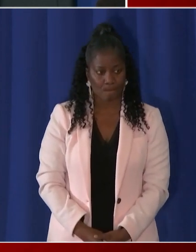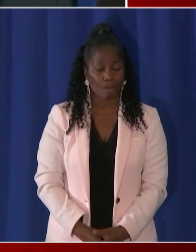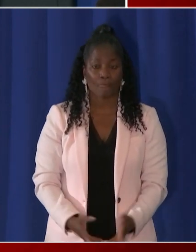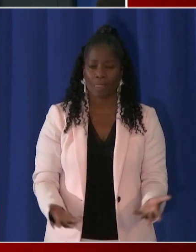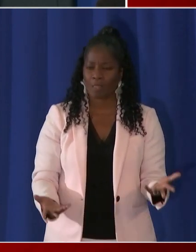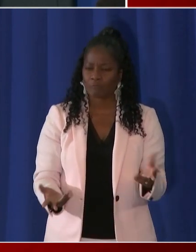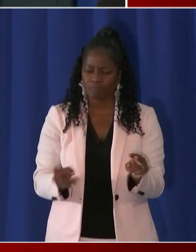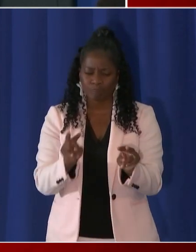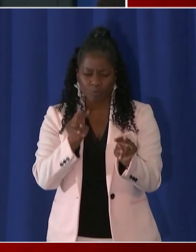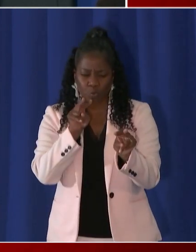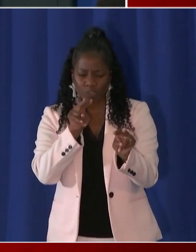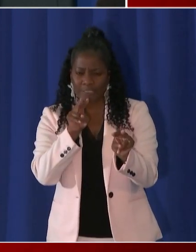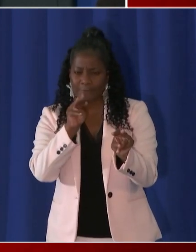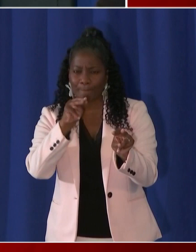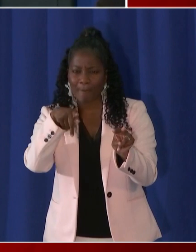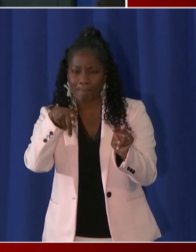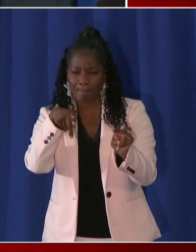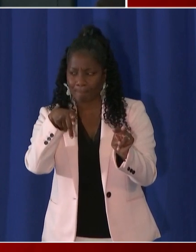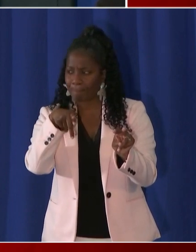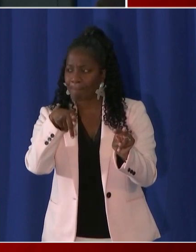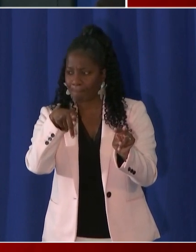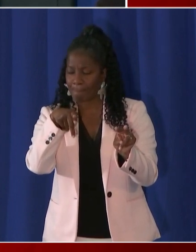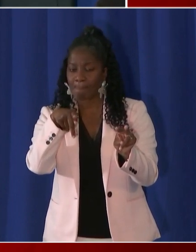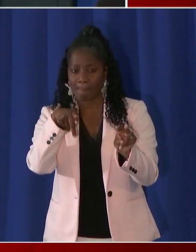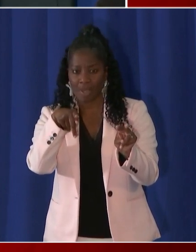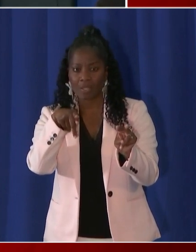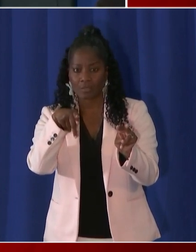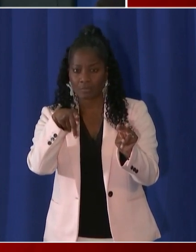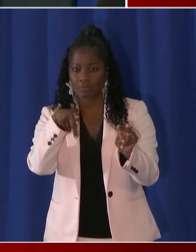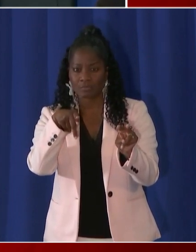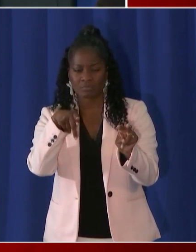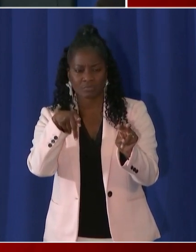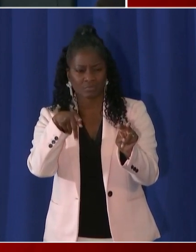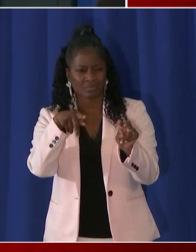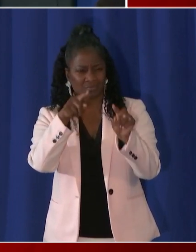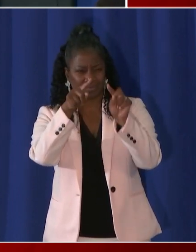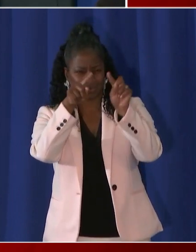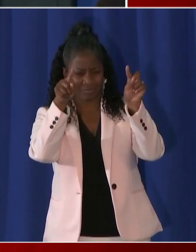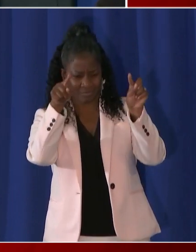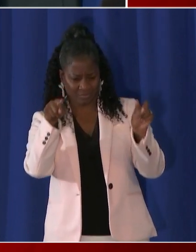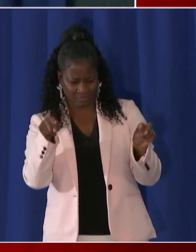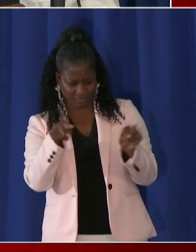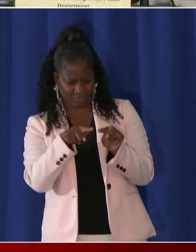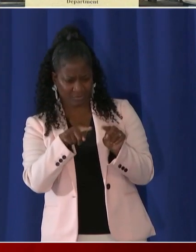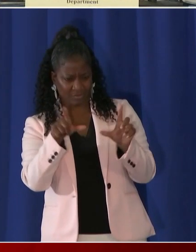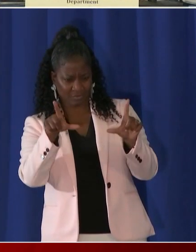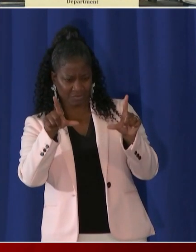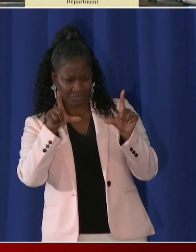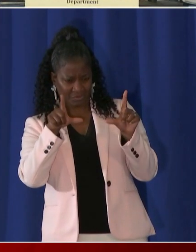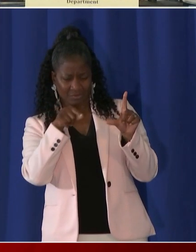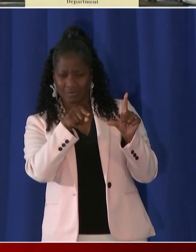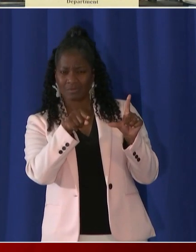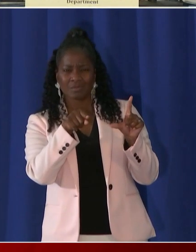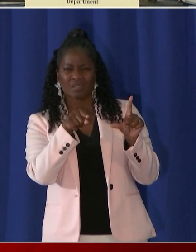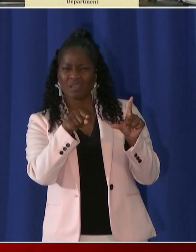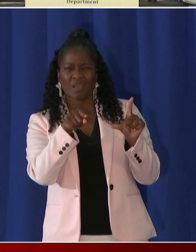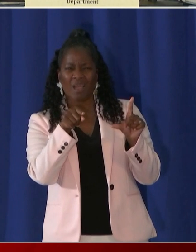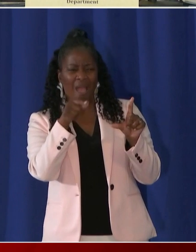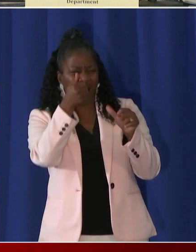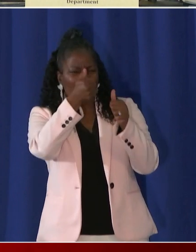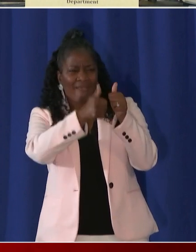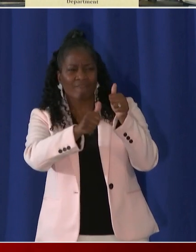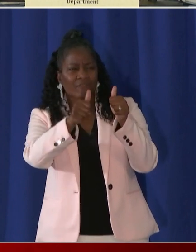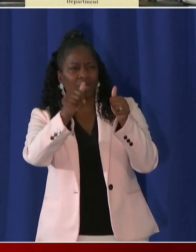And when you look at this map, there's no section of the city that's not been